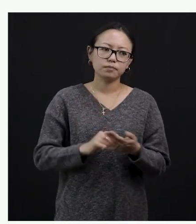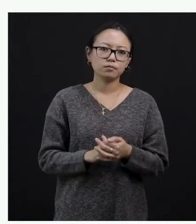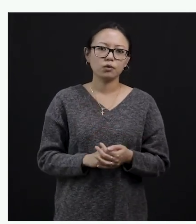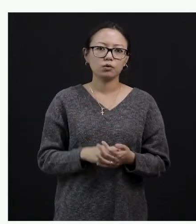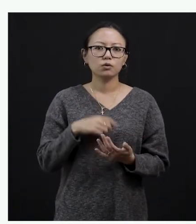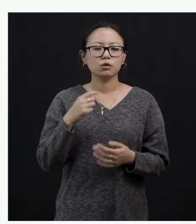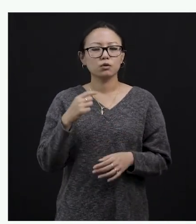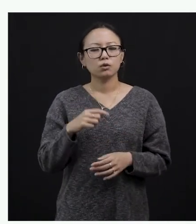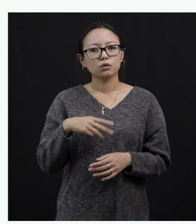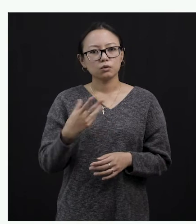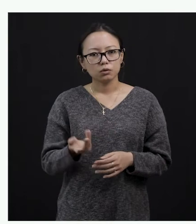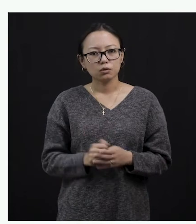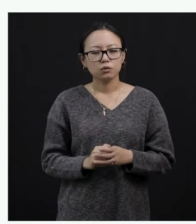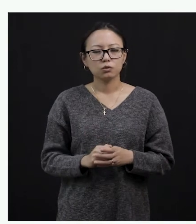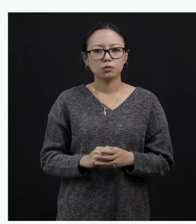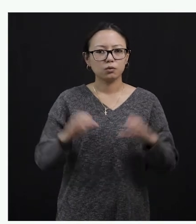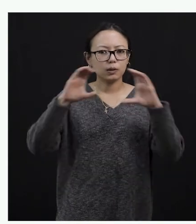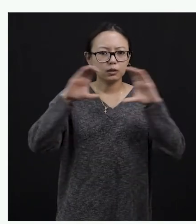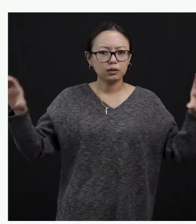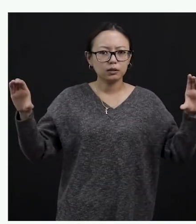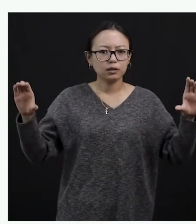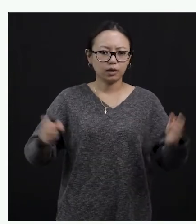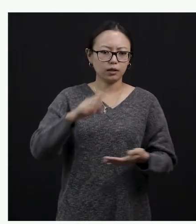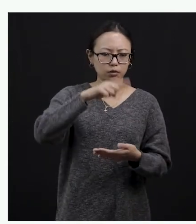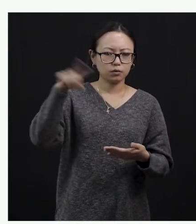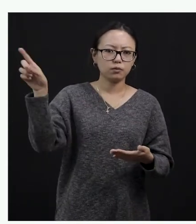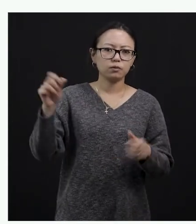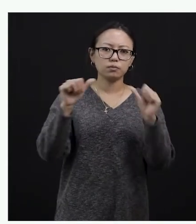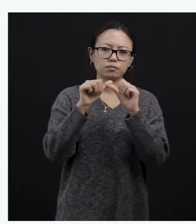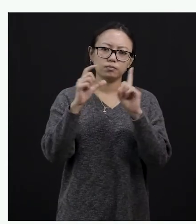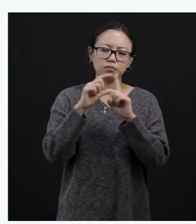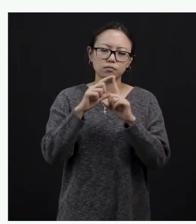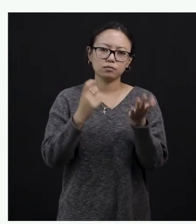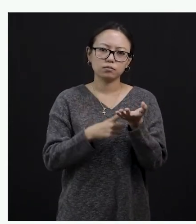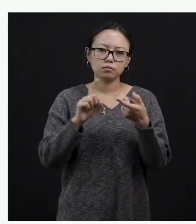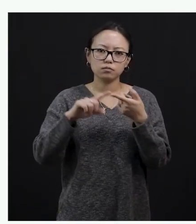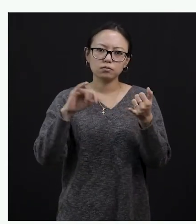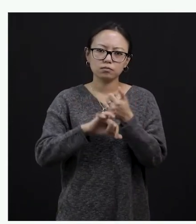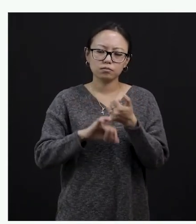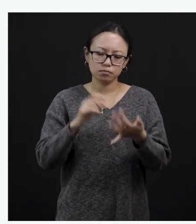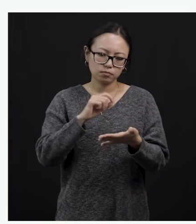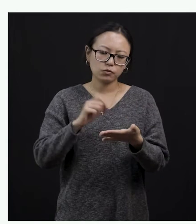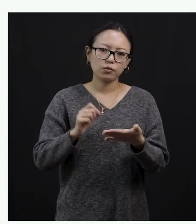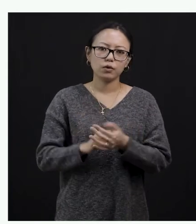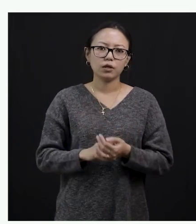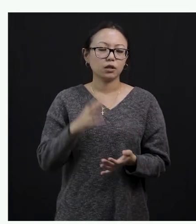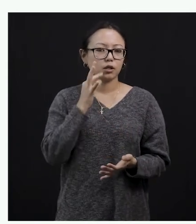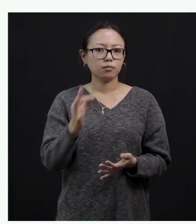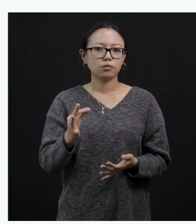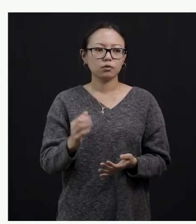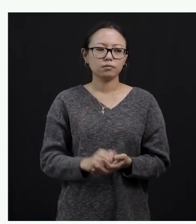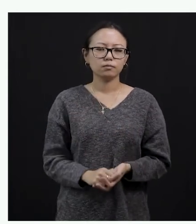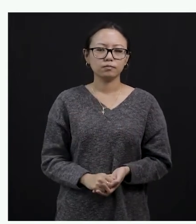to avoid that, you have to be very careful, enter the address correctly with correct PIN code. Now if